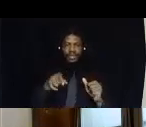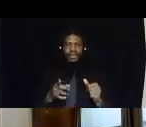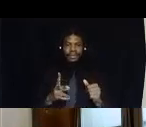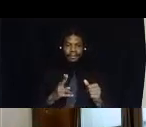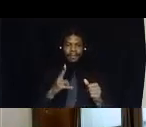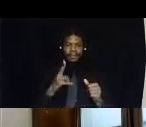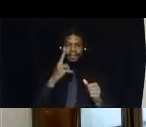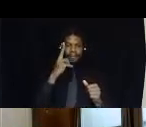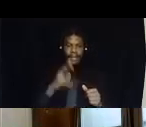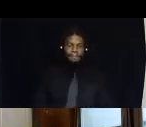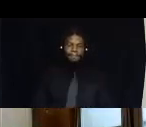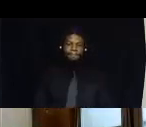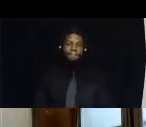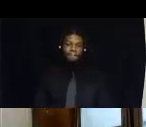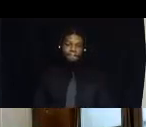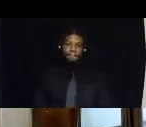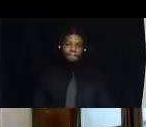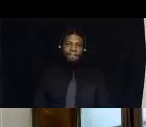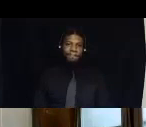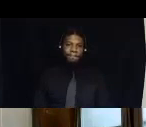continue using